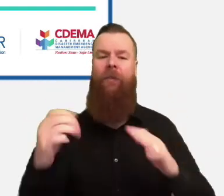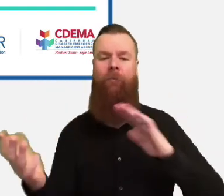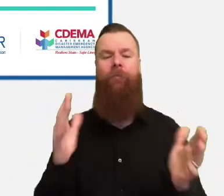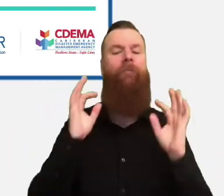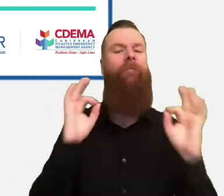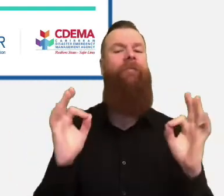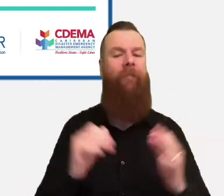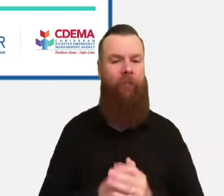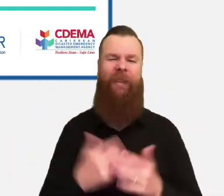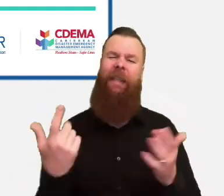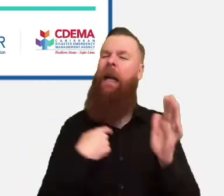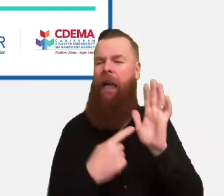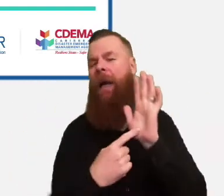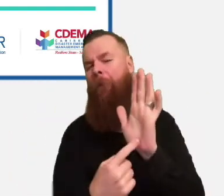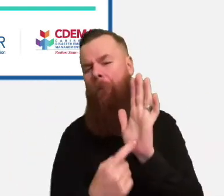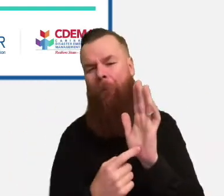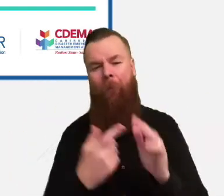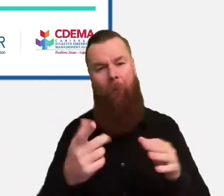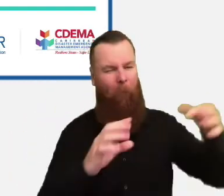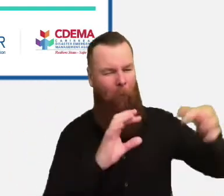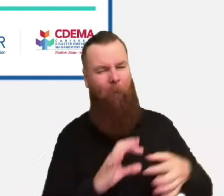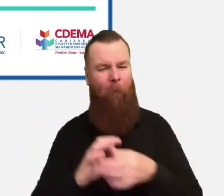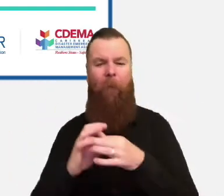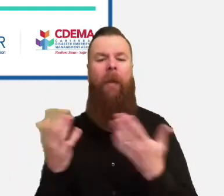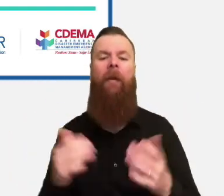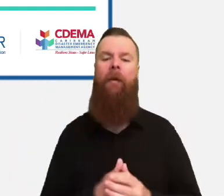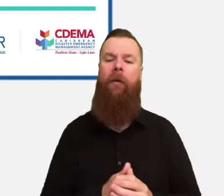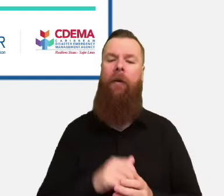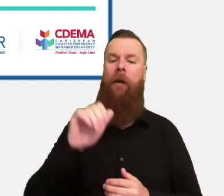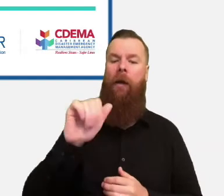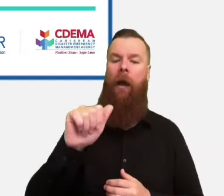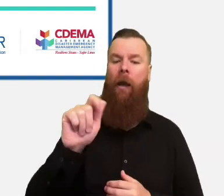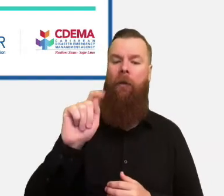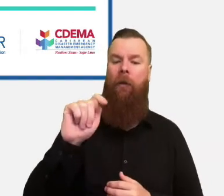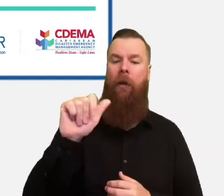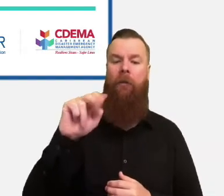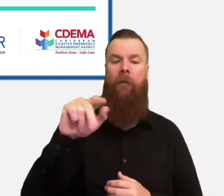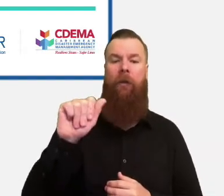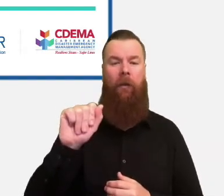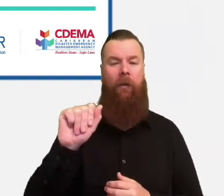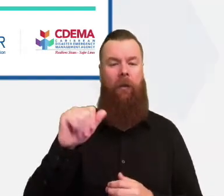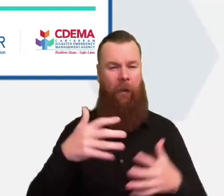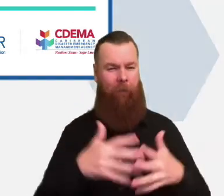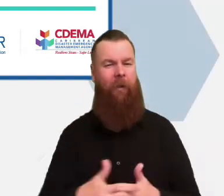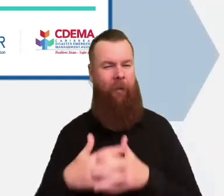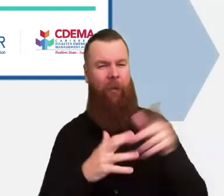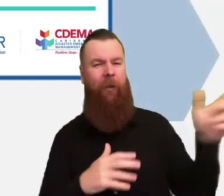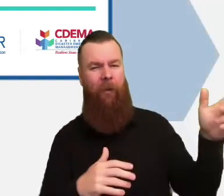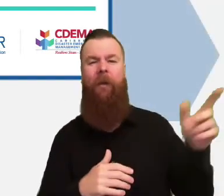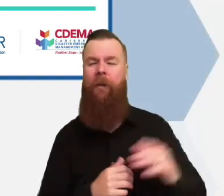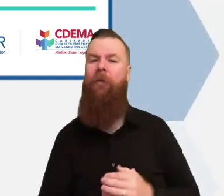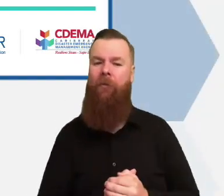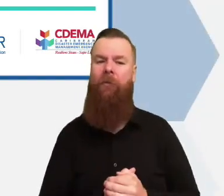in Atlanta, Georgia, was for an existing bridge where they replaced heavy concrete bridge